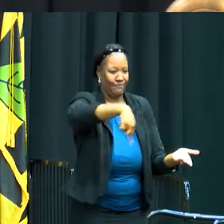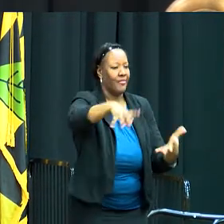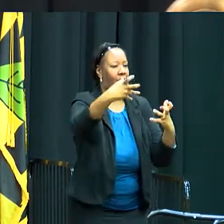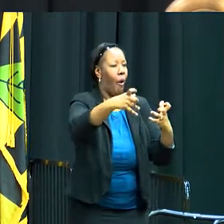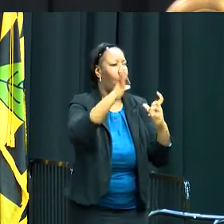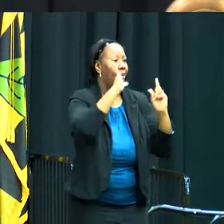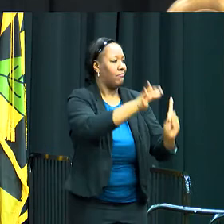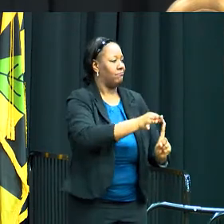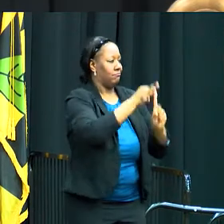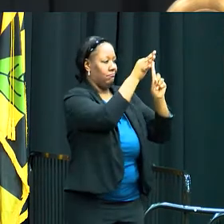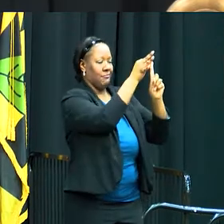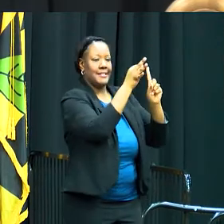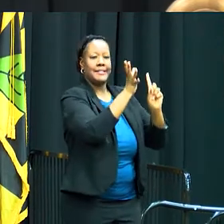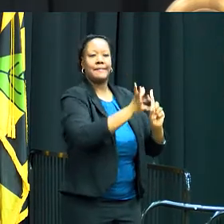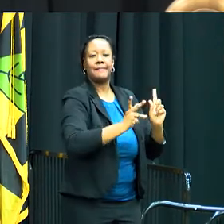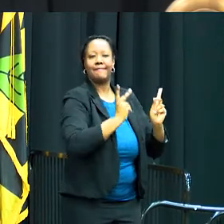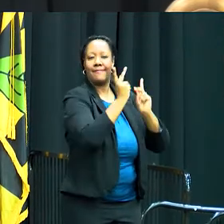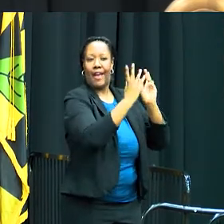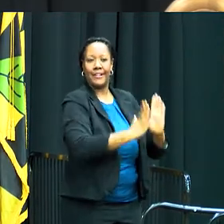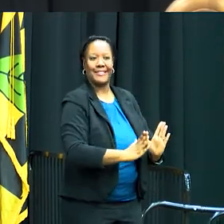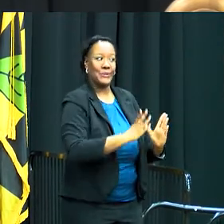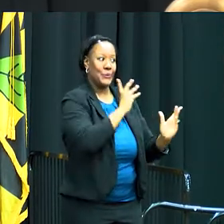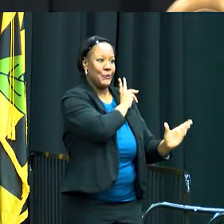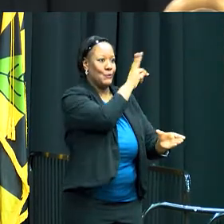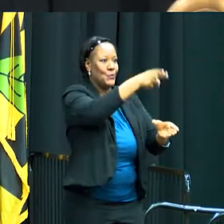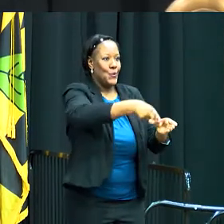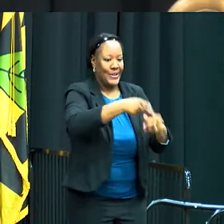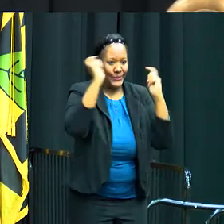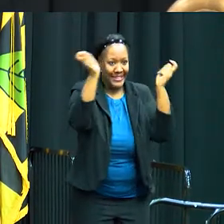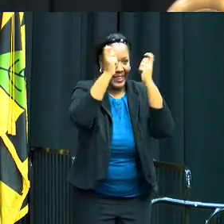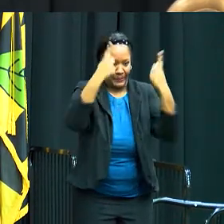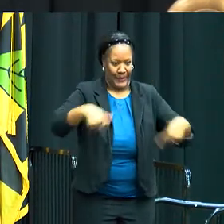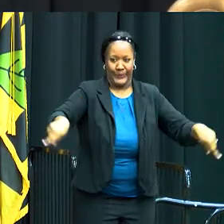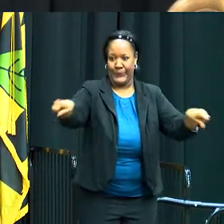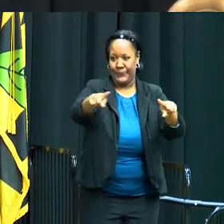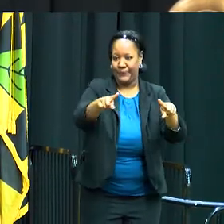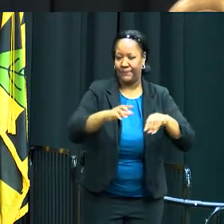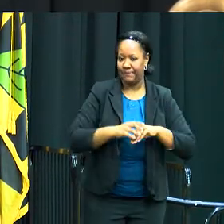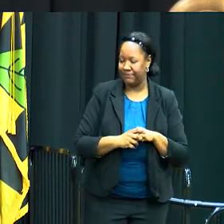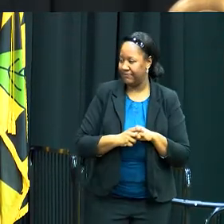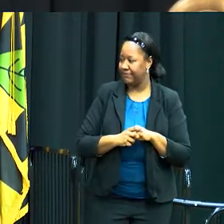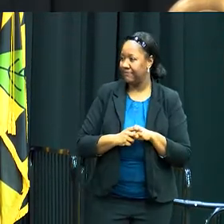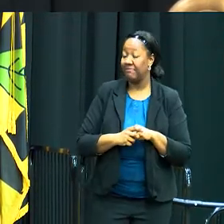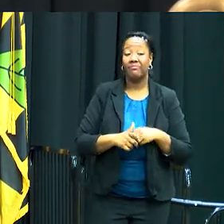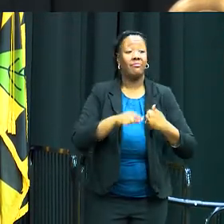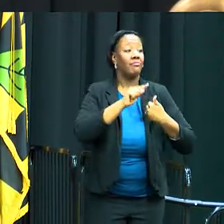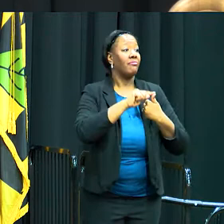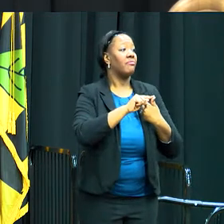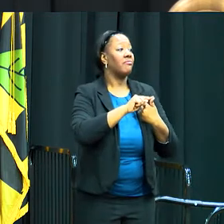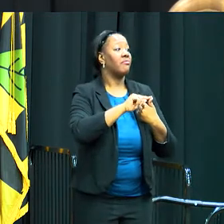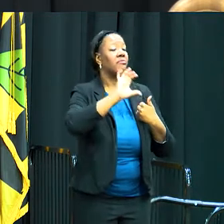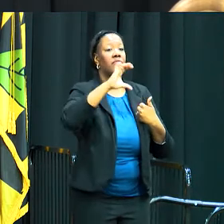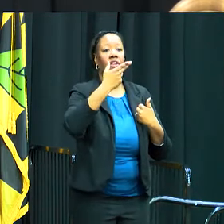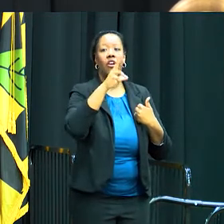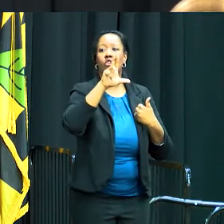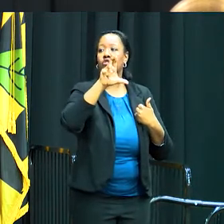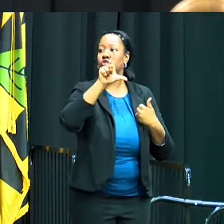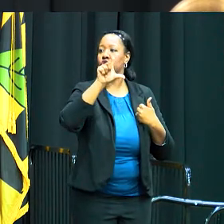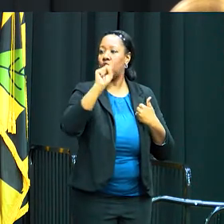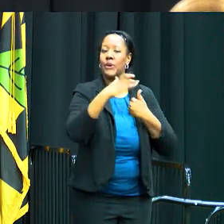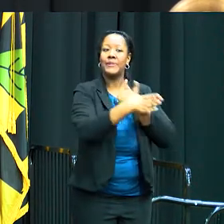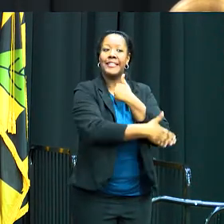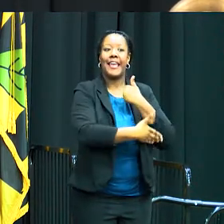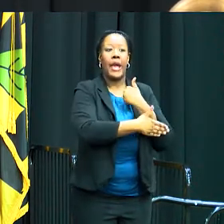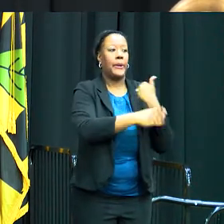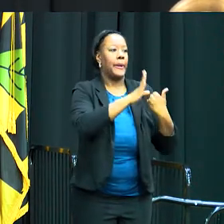special guests who are here today to celebrate with you, graduates. From the Charles County Board of Education, we